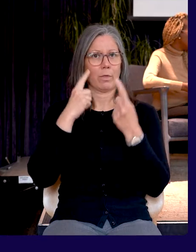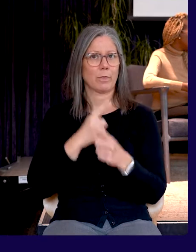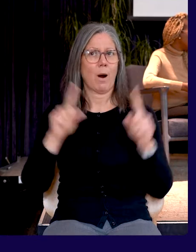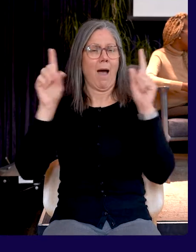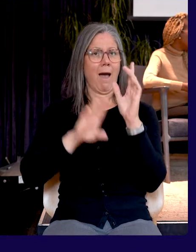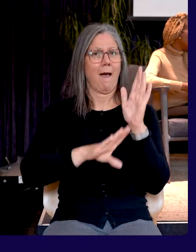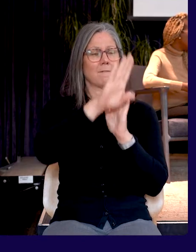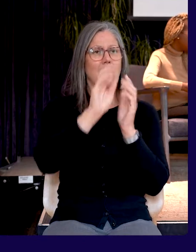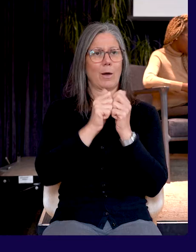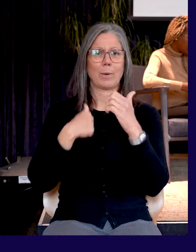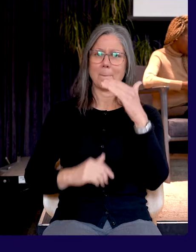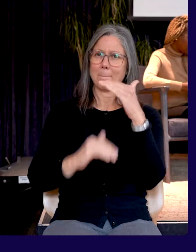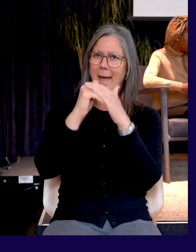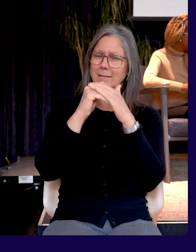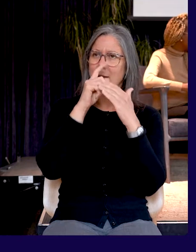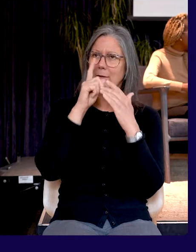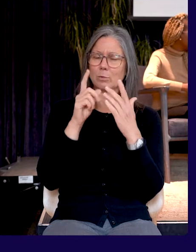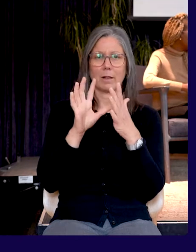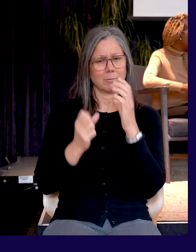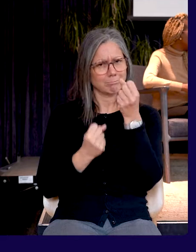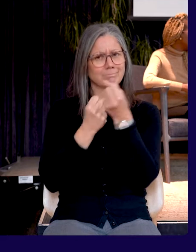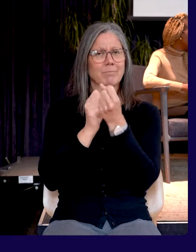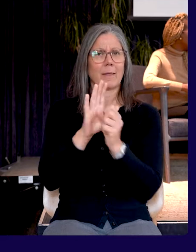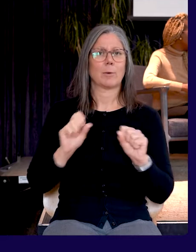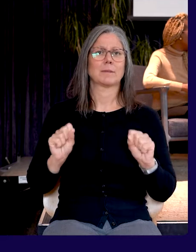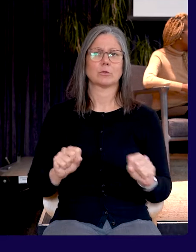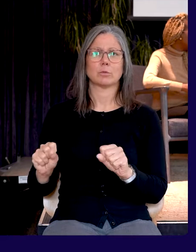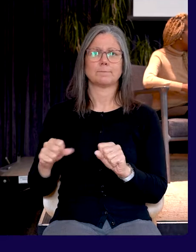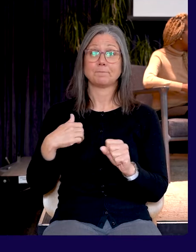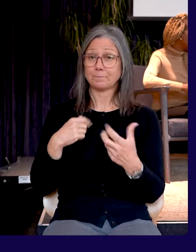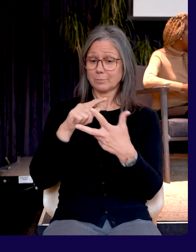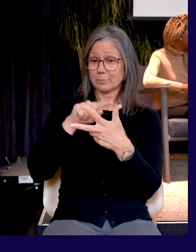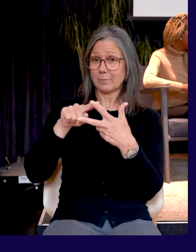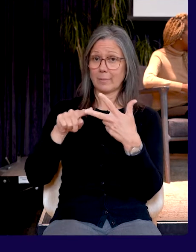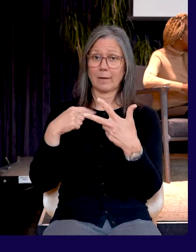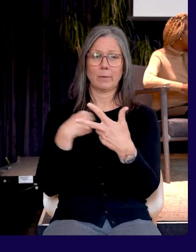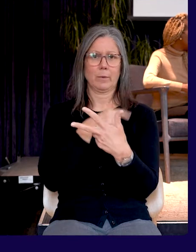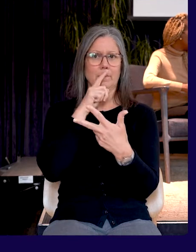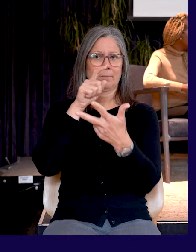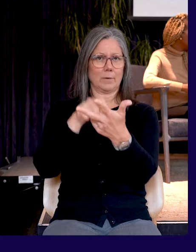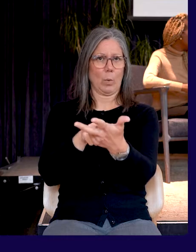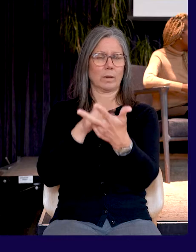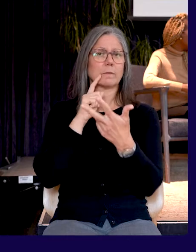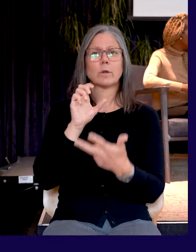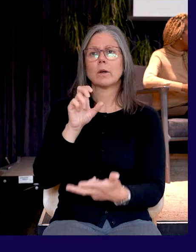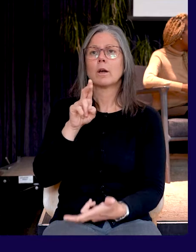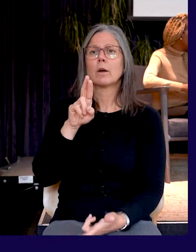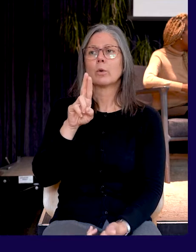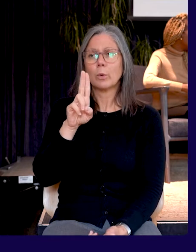for us to really maximize and unleash their potential. There are three things that we are noticing at The Crew